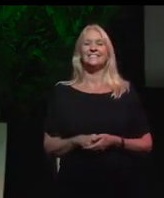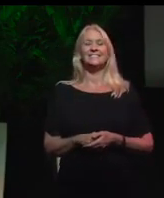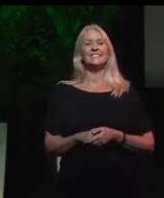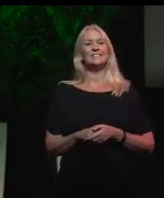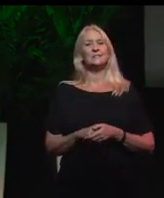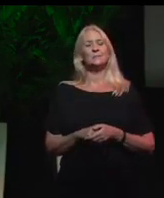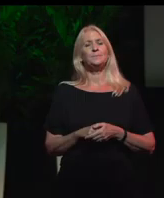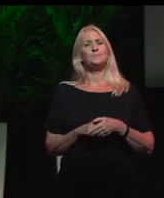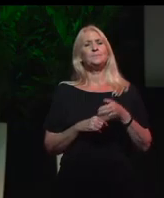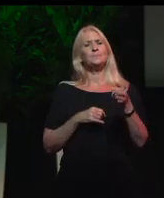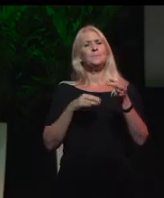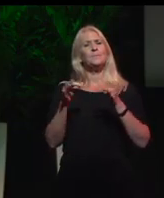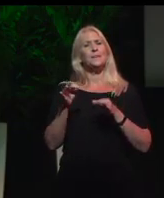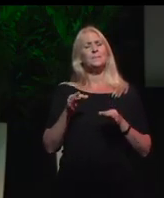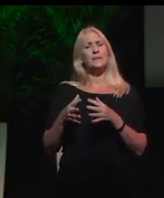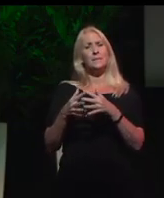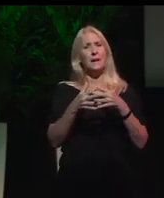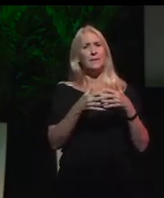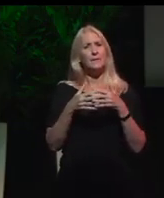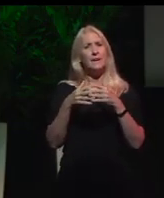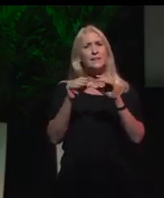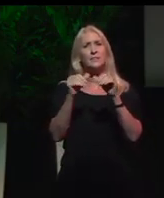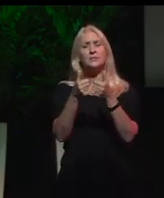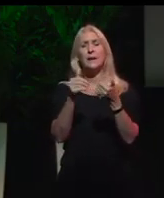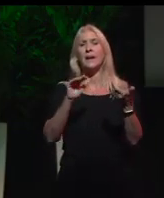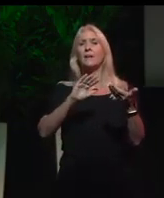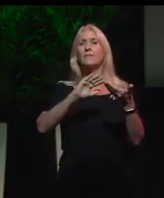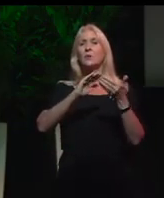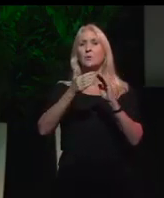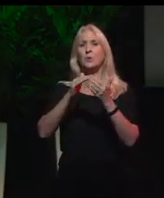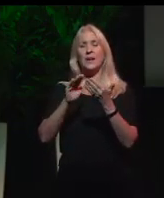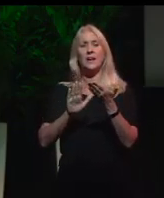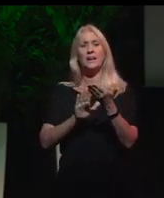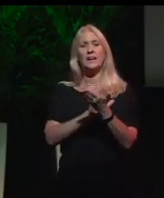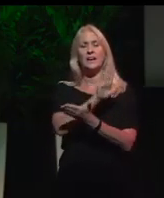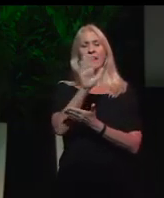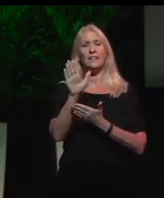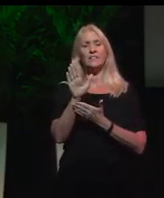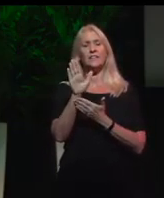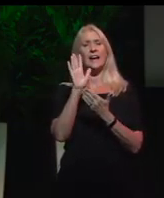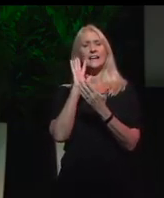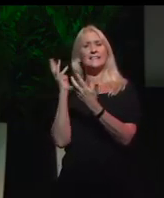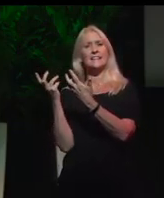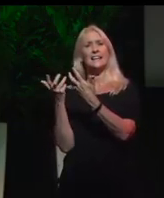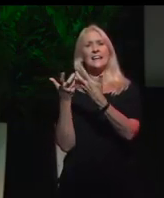Defined by the American Association of Community Colleges as an integrated,